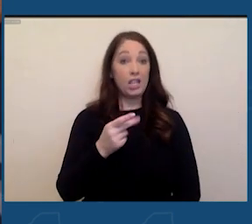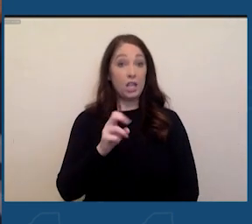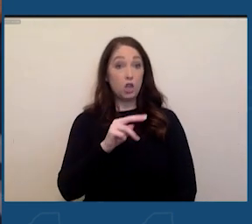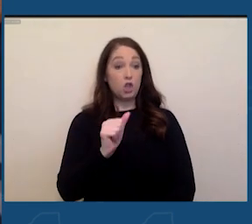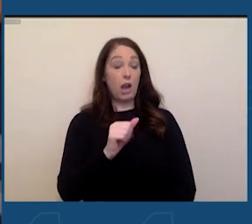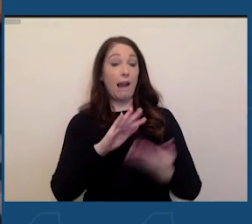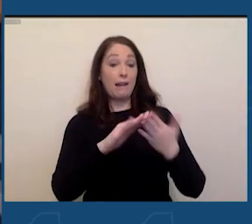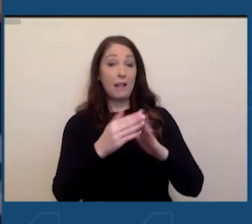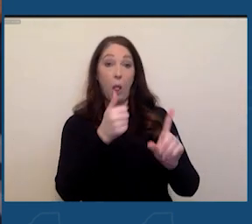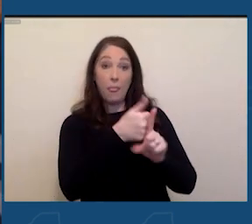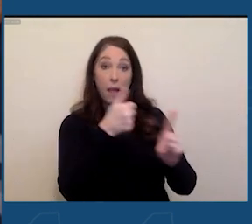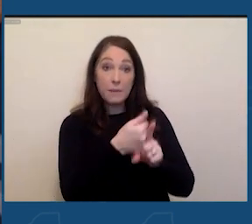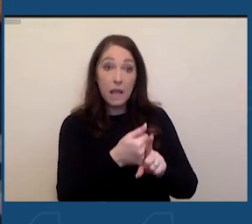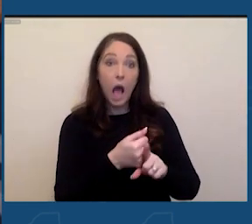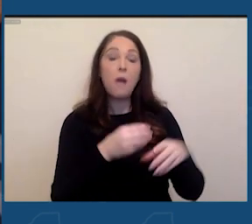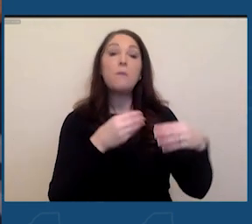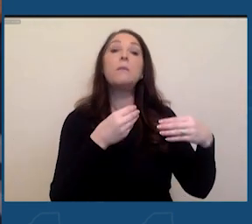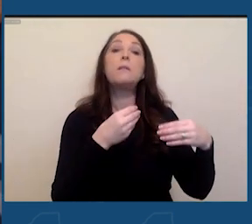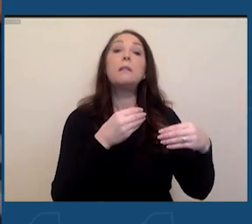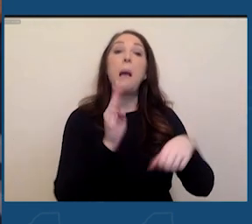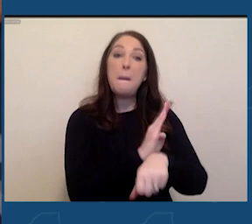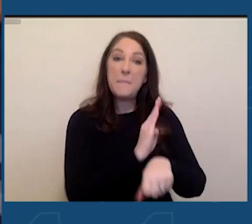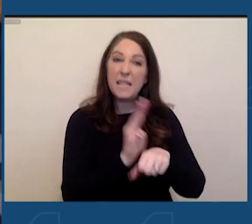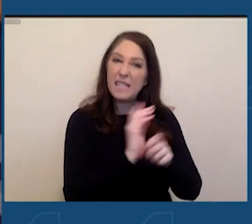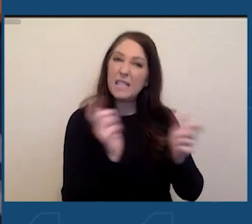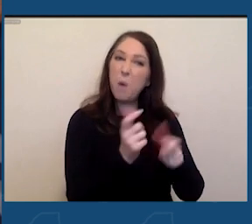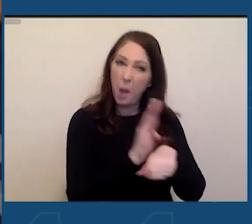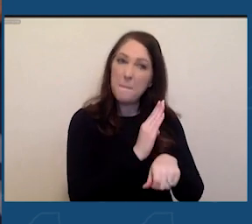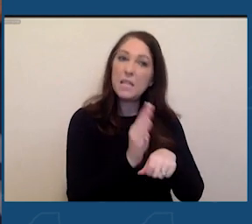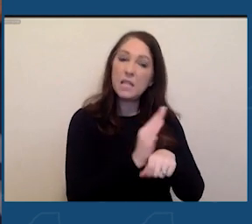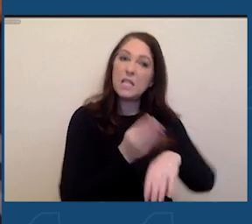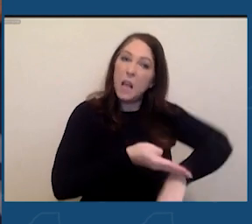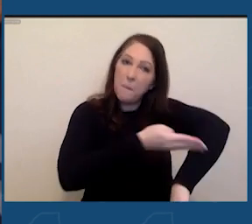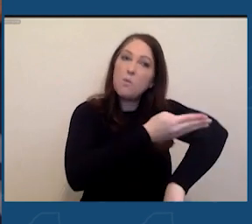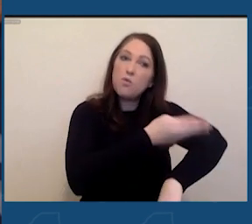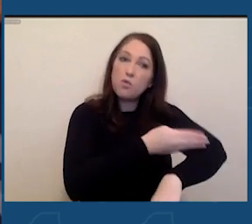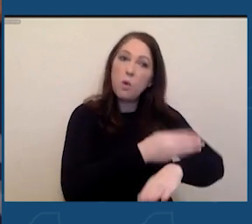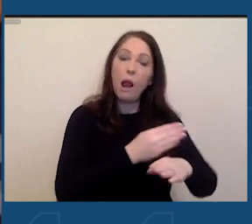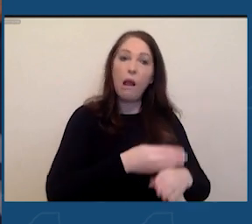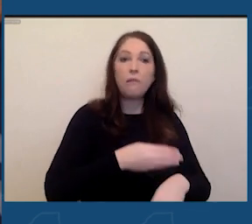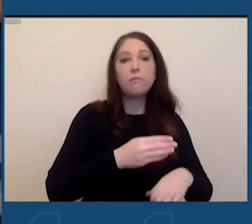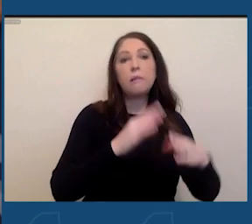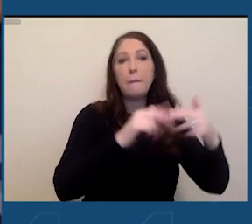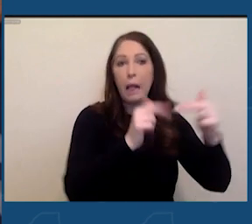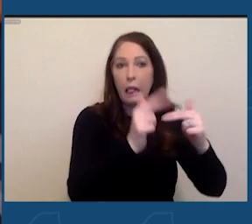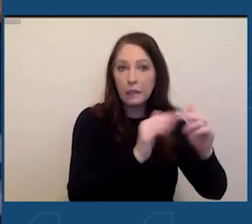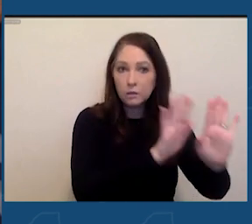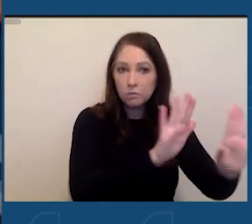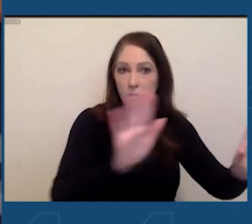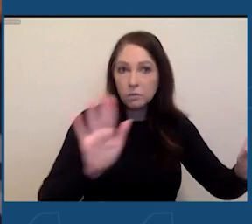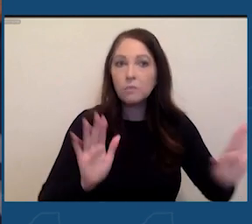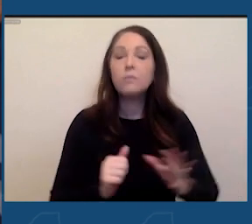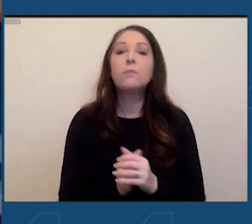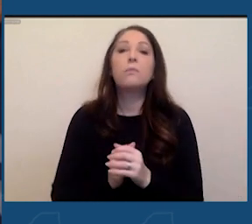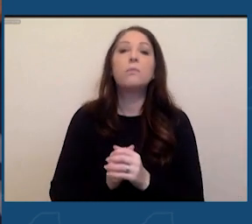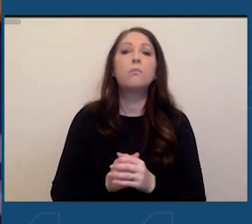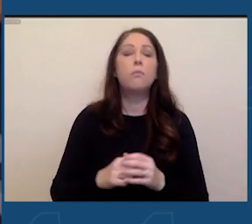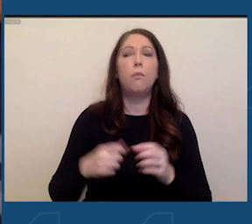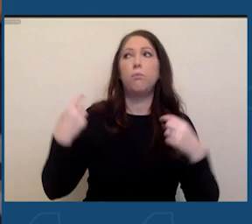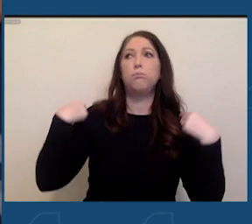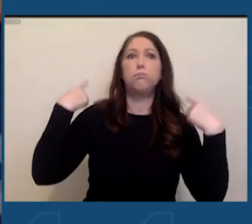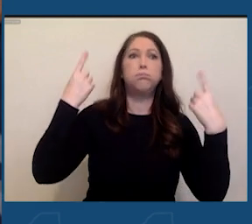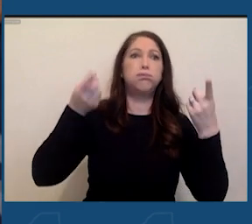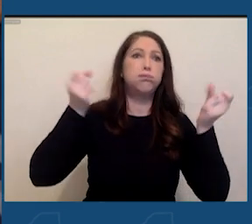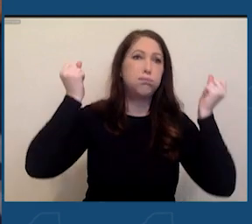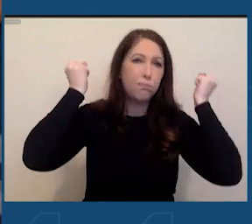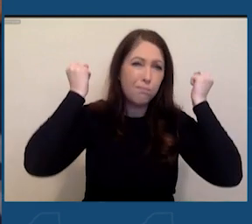upgrade facades for small businesses, among other things. All sorts of investments that we could do here